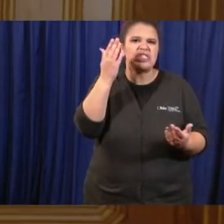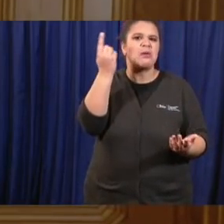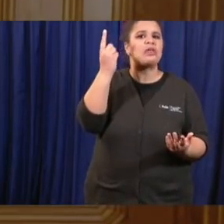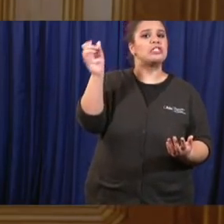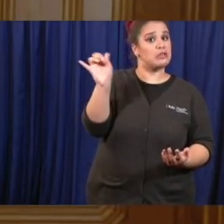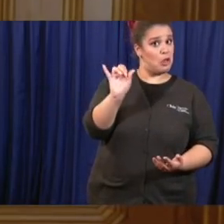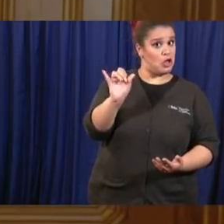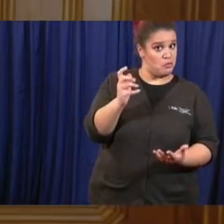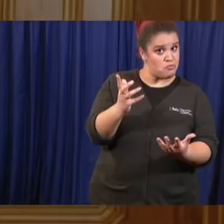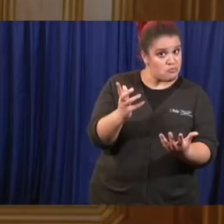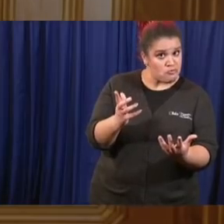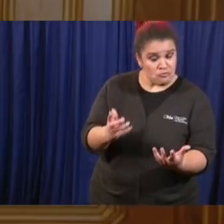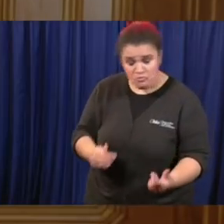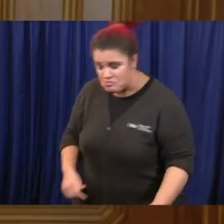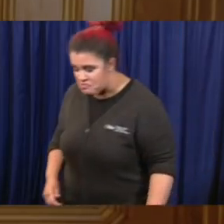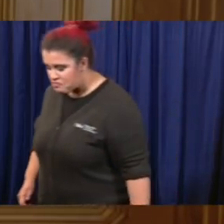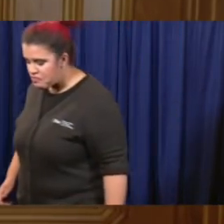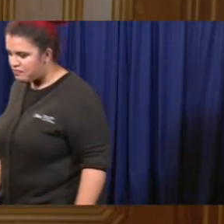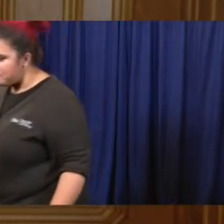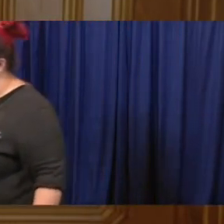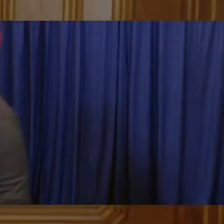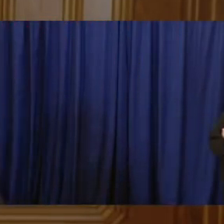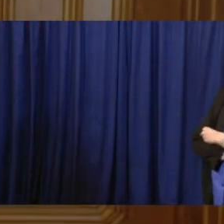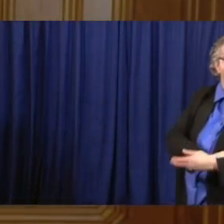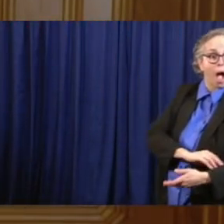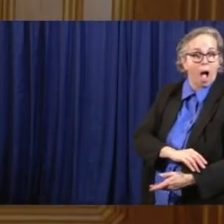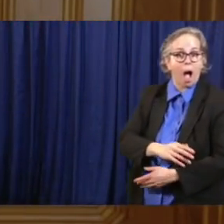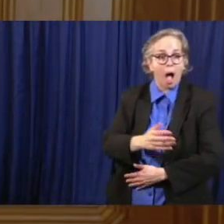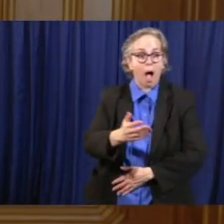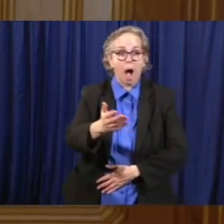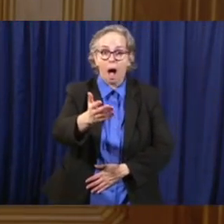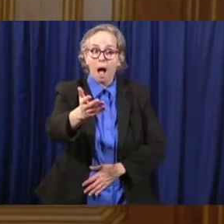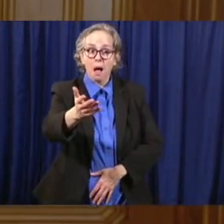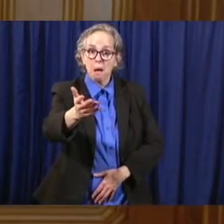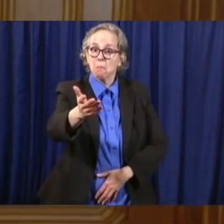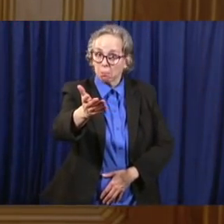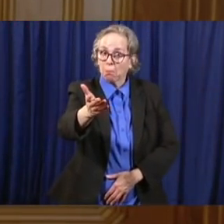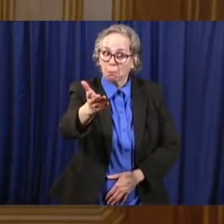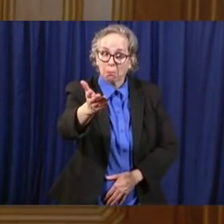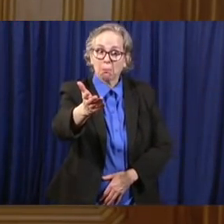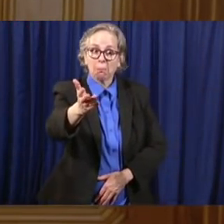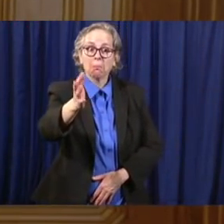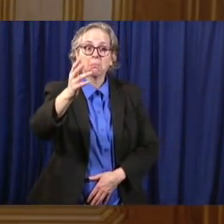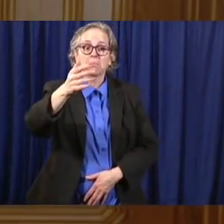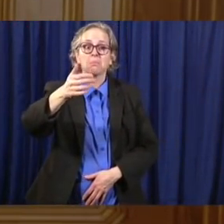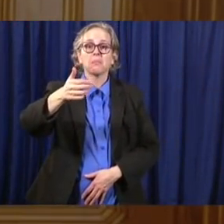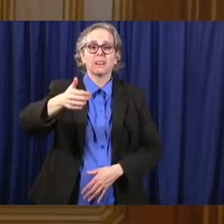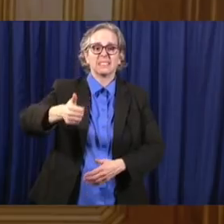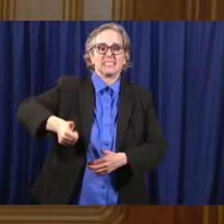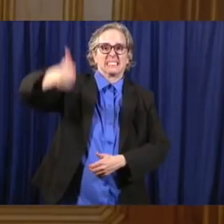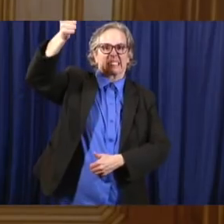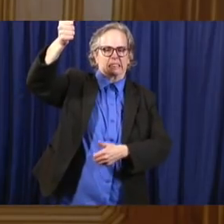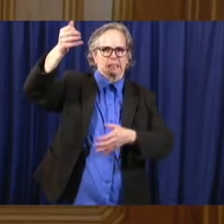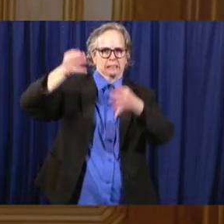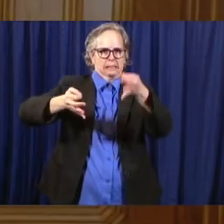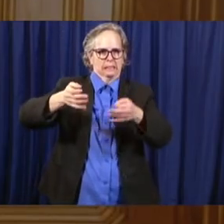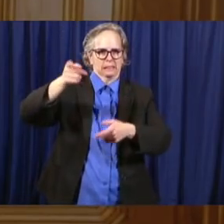That's a decision that I would leave up to the director. The director has many, many years' experience in